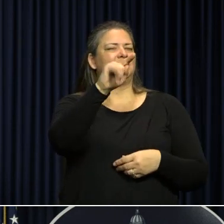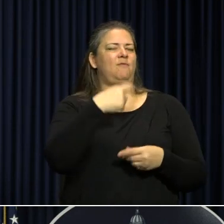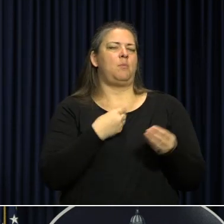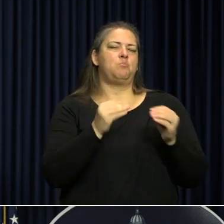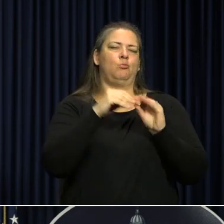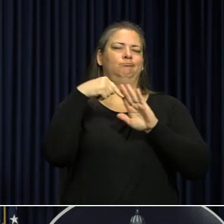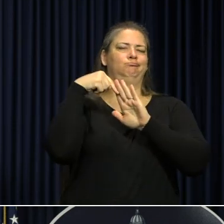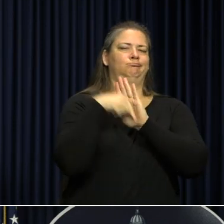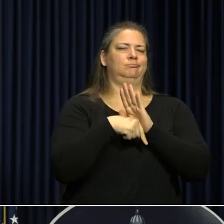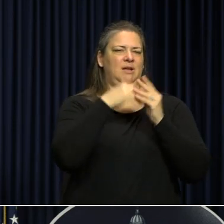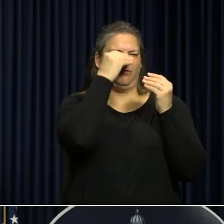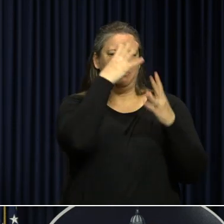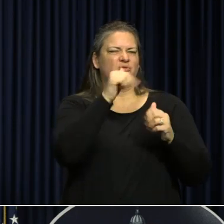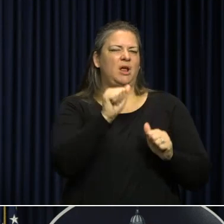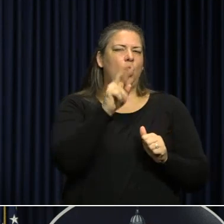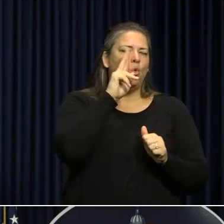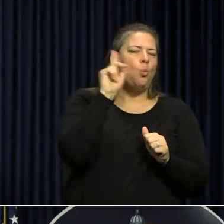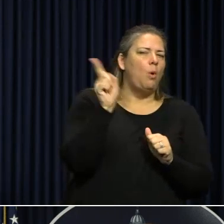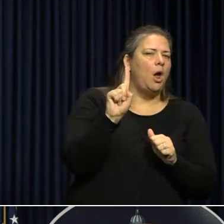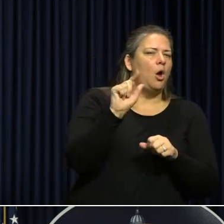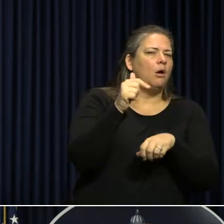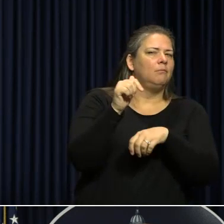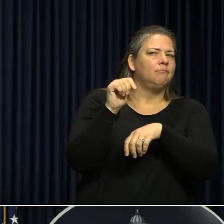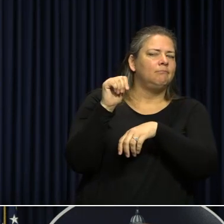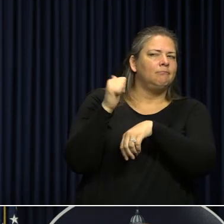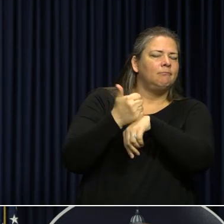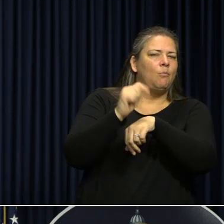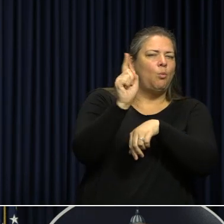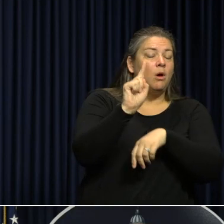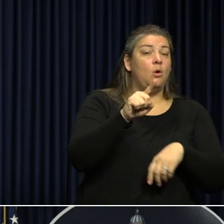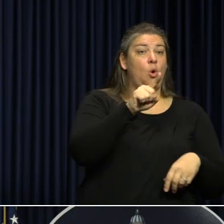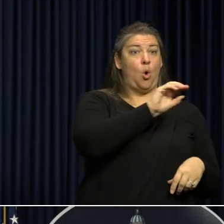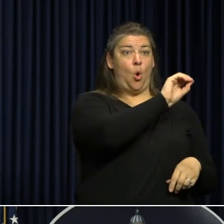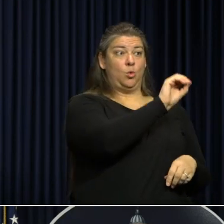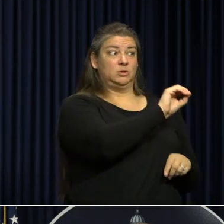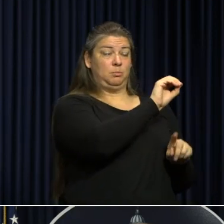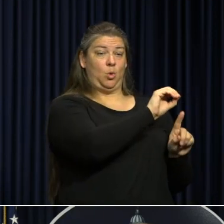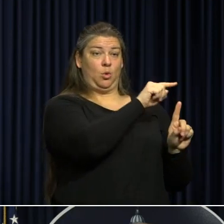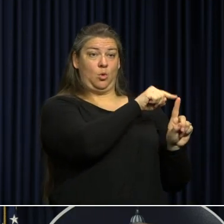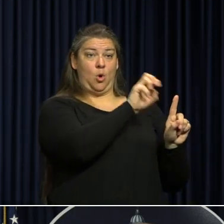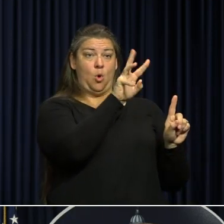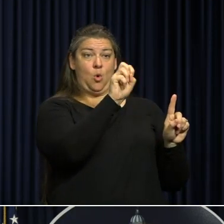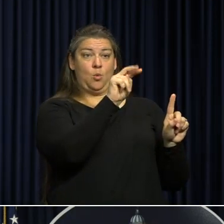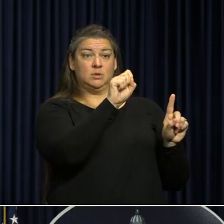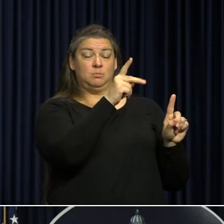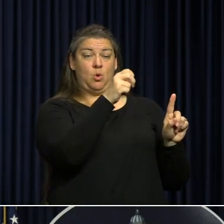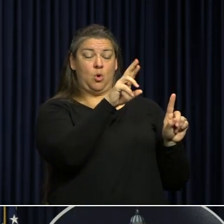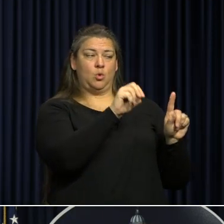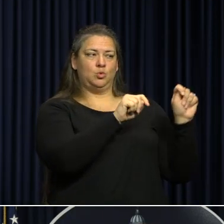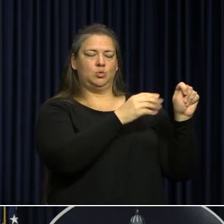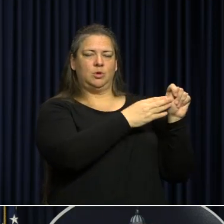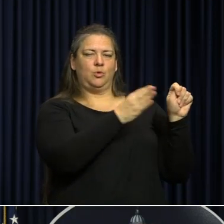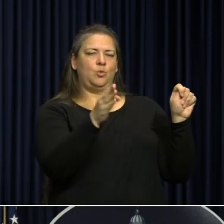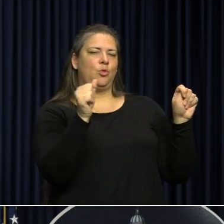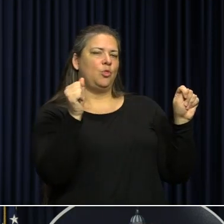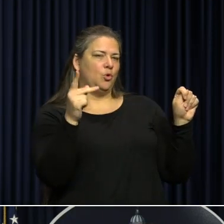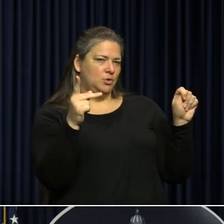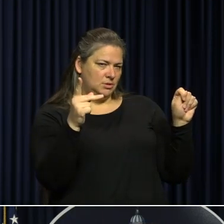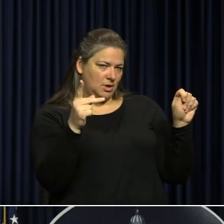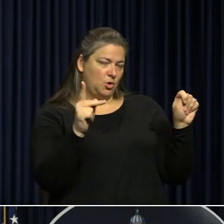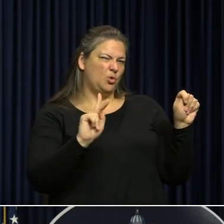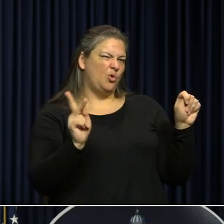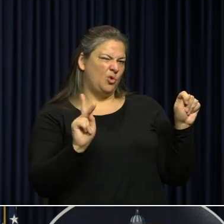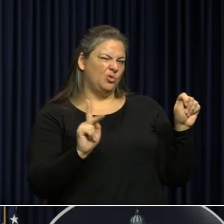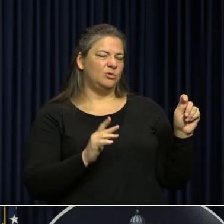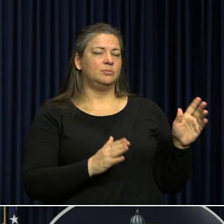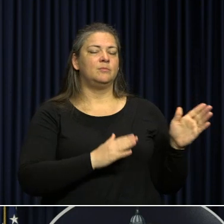locations, we also have Owensboro going Tuesday through Thursday in the Kroger partnership.